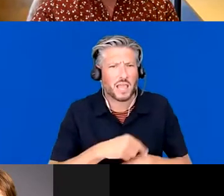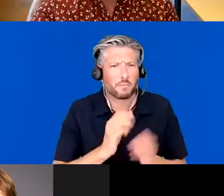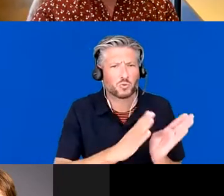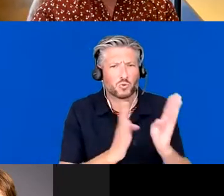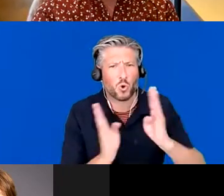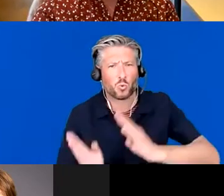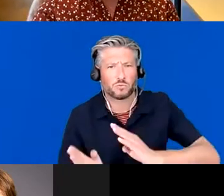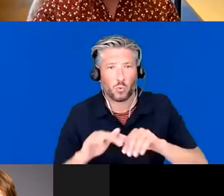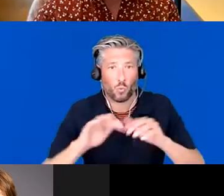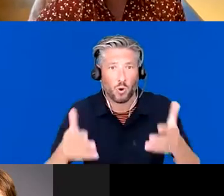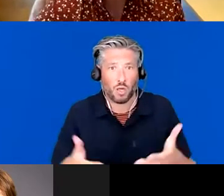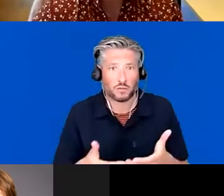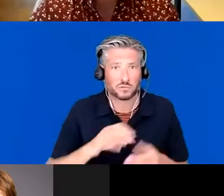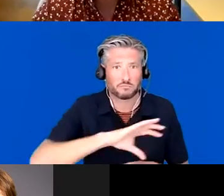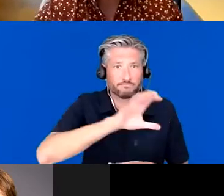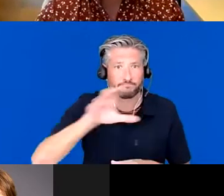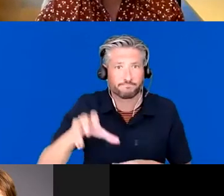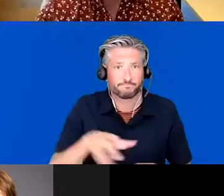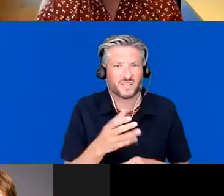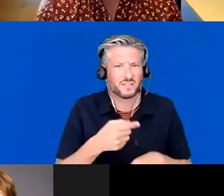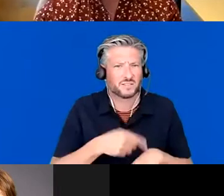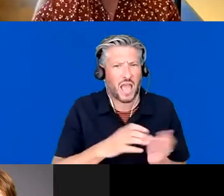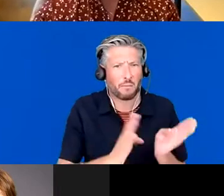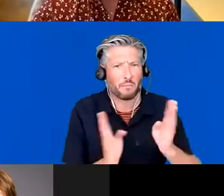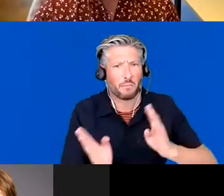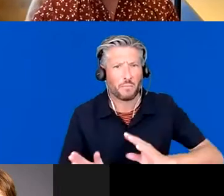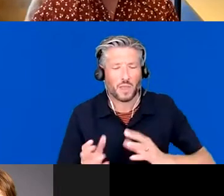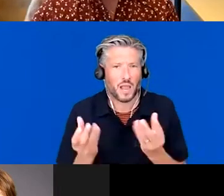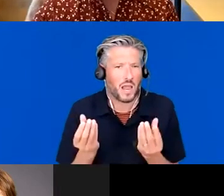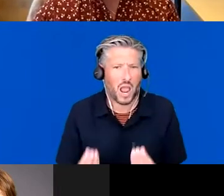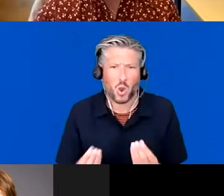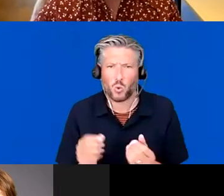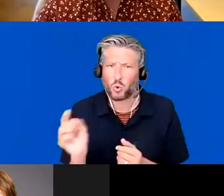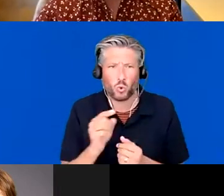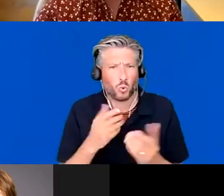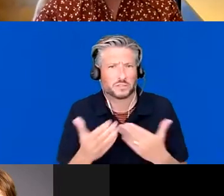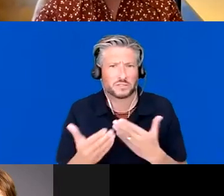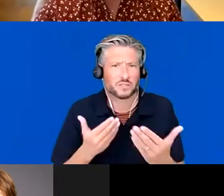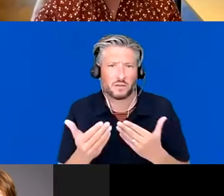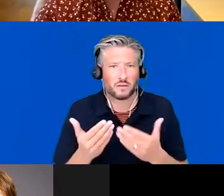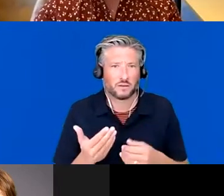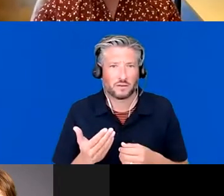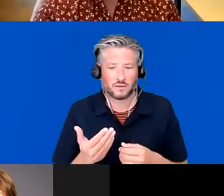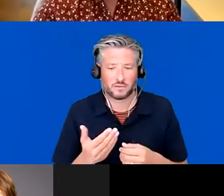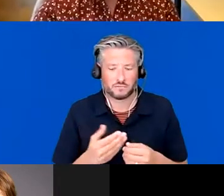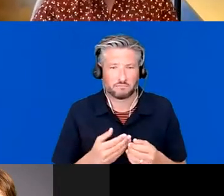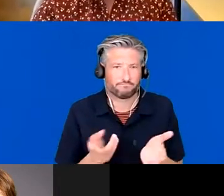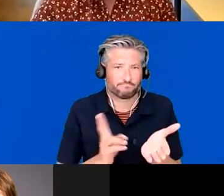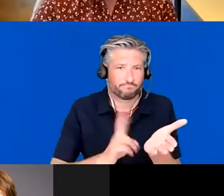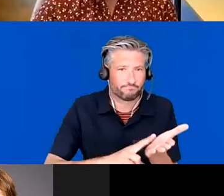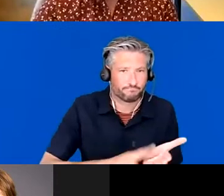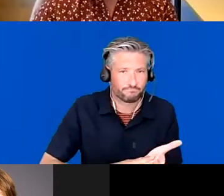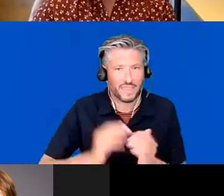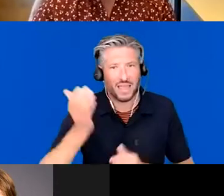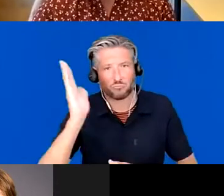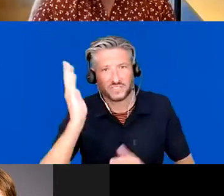And did you have any scheduling challenges? Susan? Because we decided to have live papers, we had